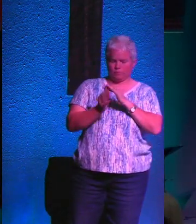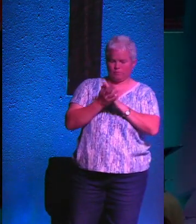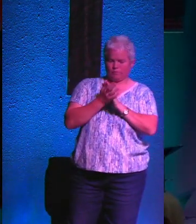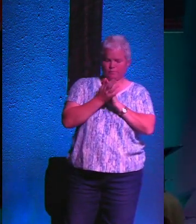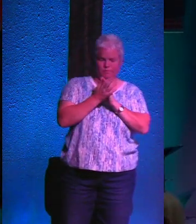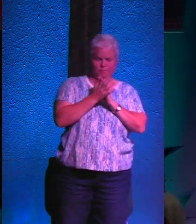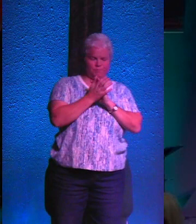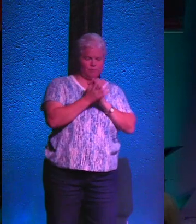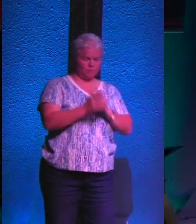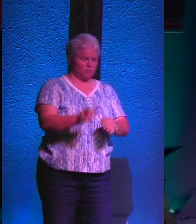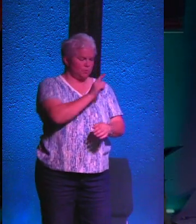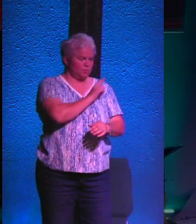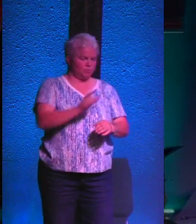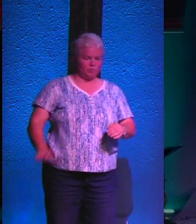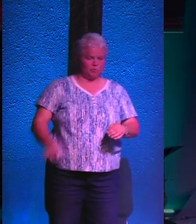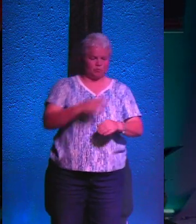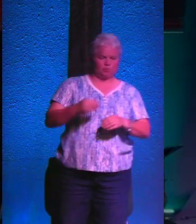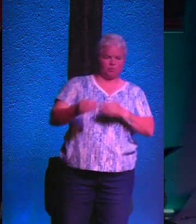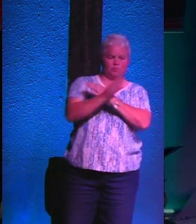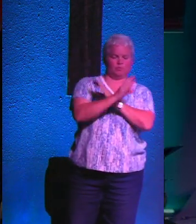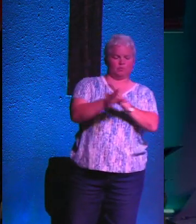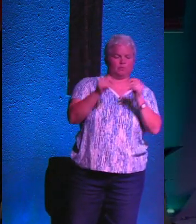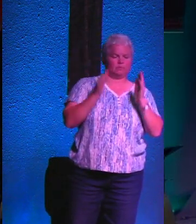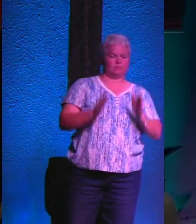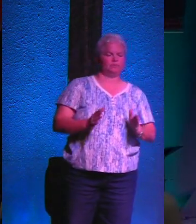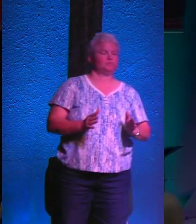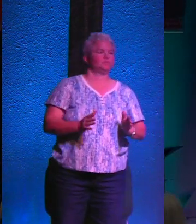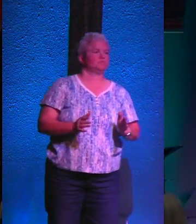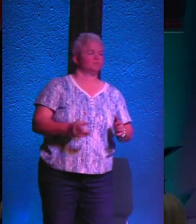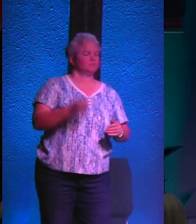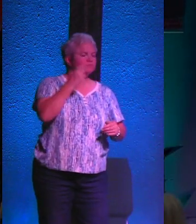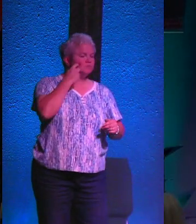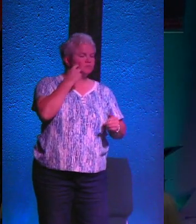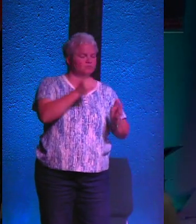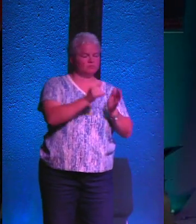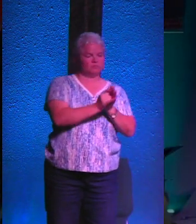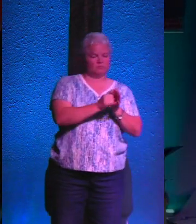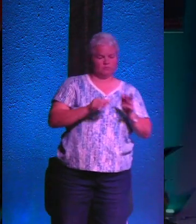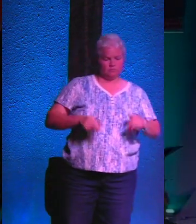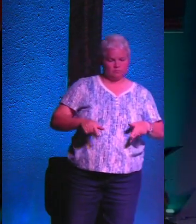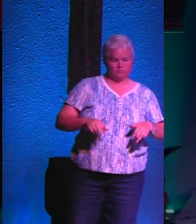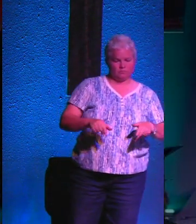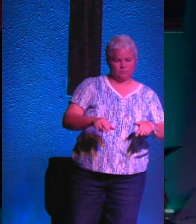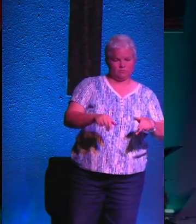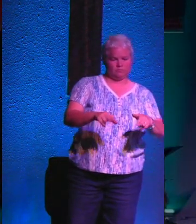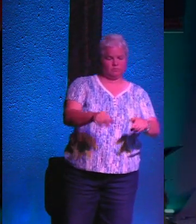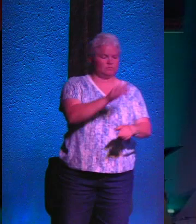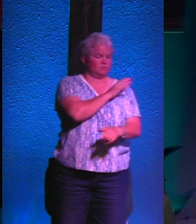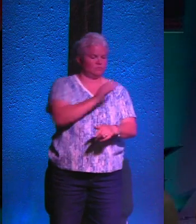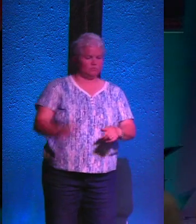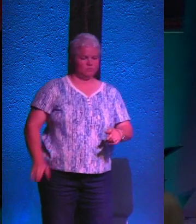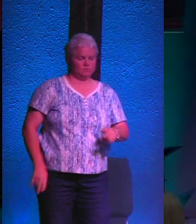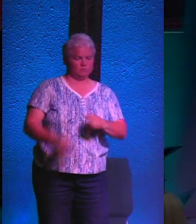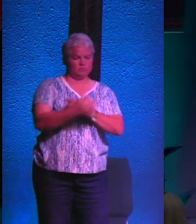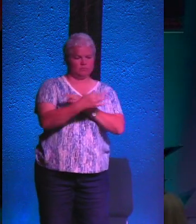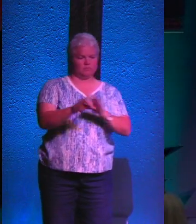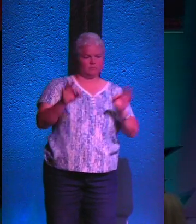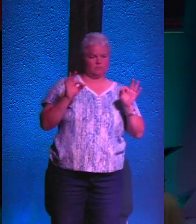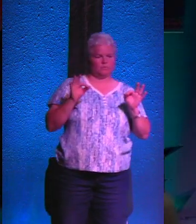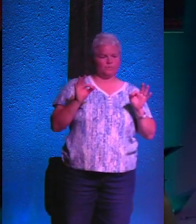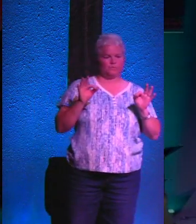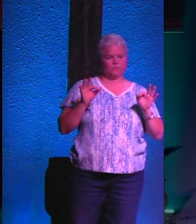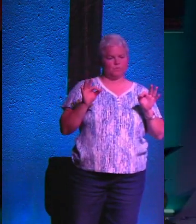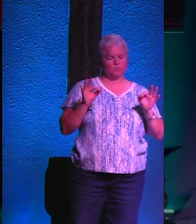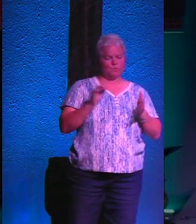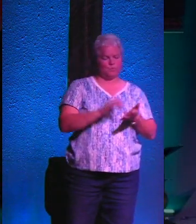you into our life as Lord and Savior. And we do just that. And we walk in the Christian freedom that only you can